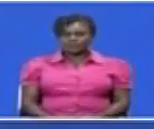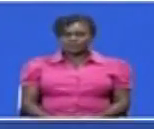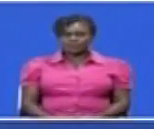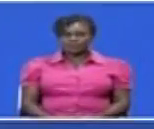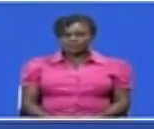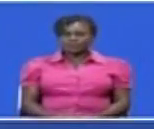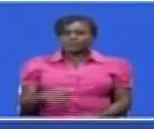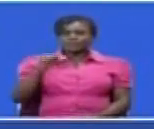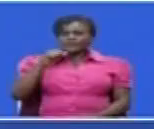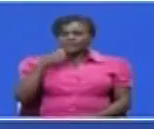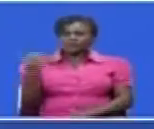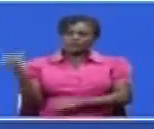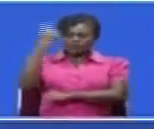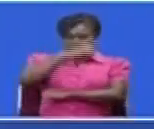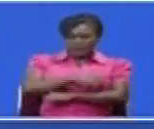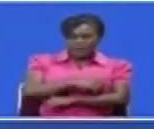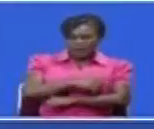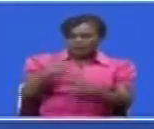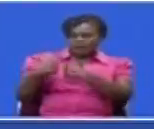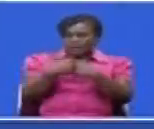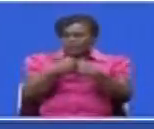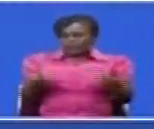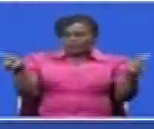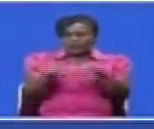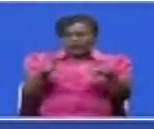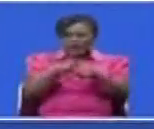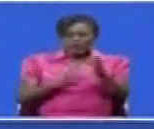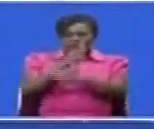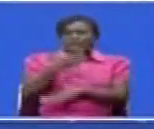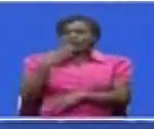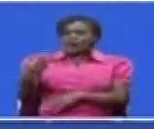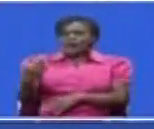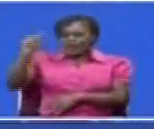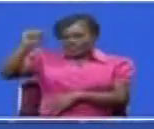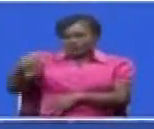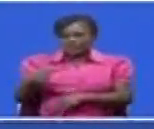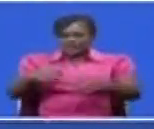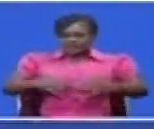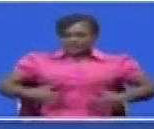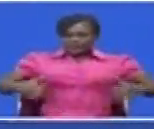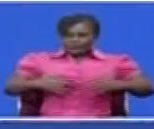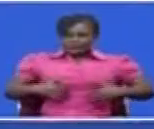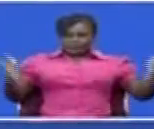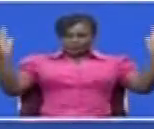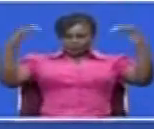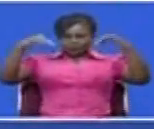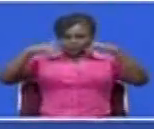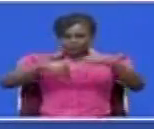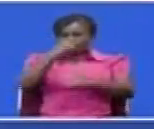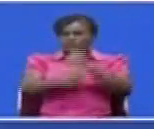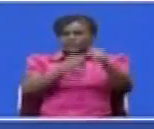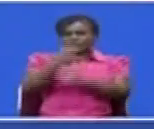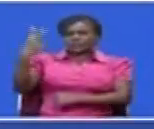It's a new day here in Dadaab, but the challenges remain the same for the over 300,000 refugees who have dwelt here for 25 years